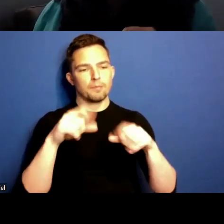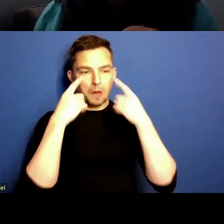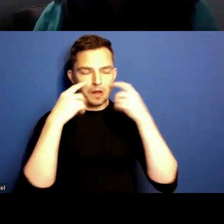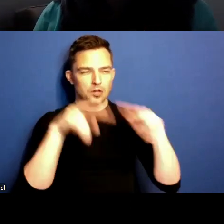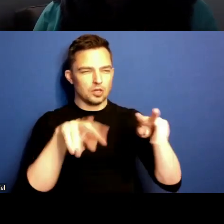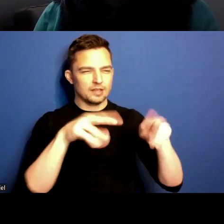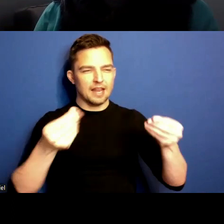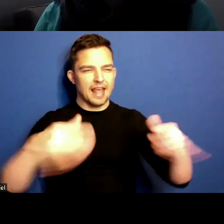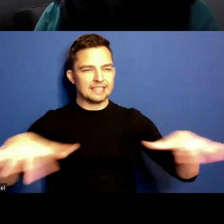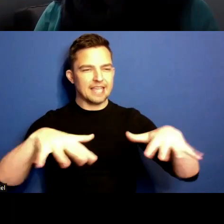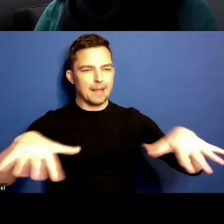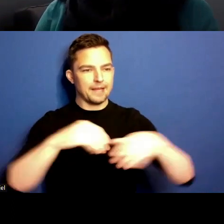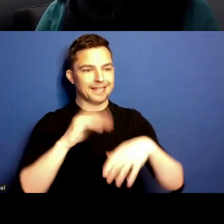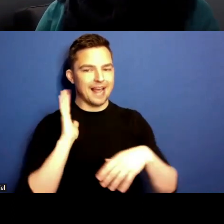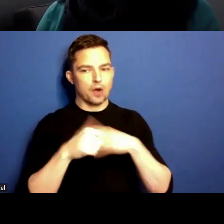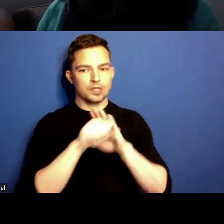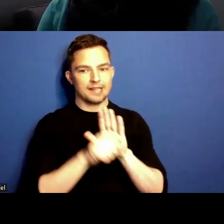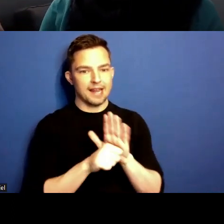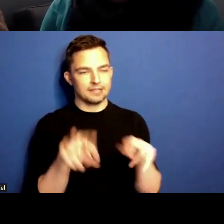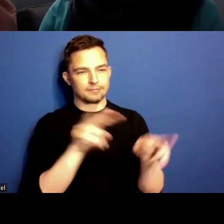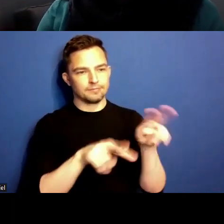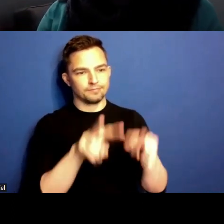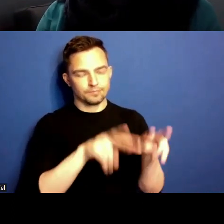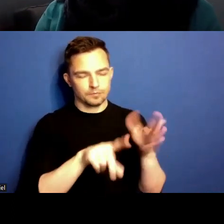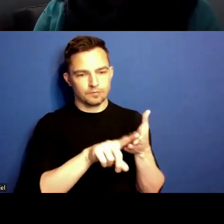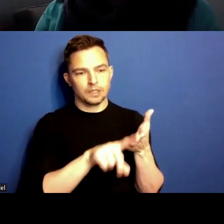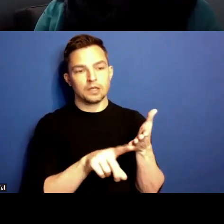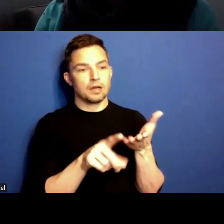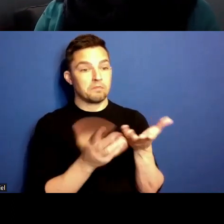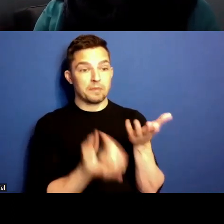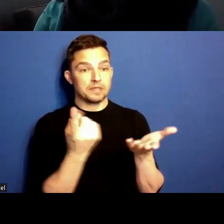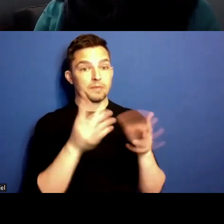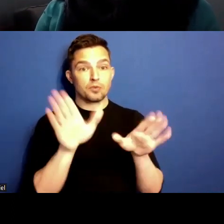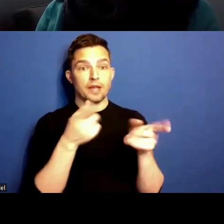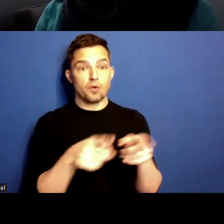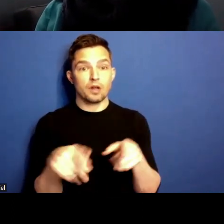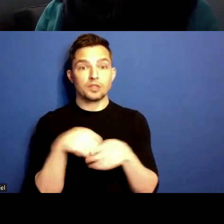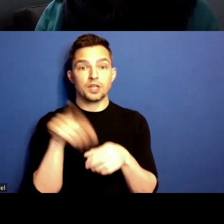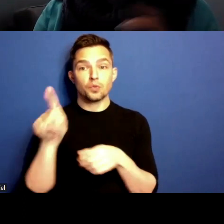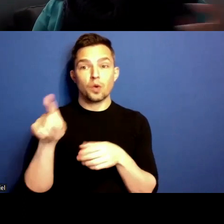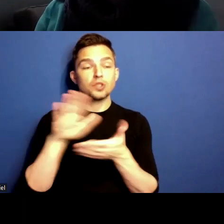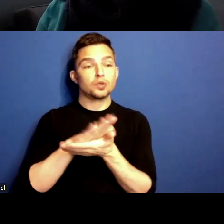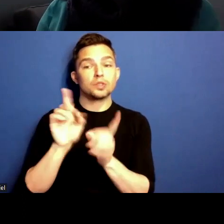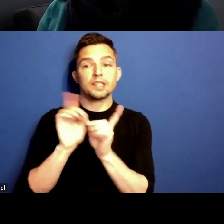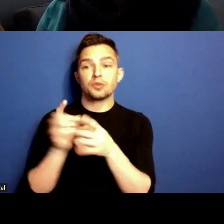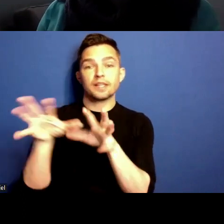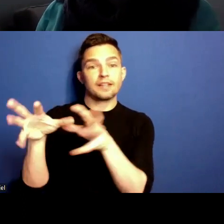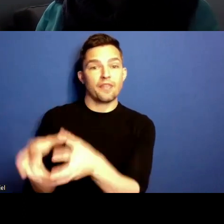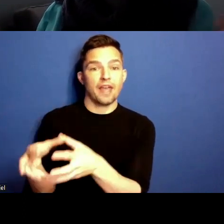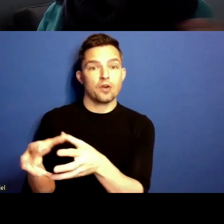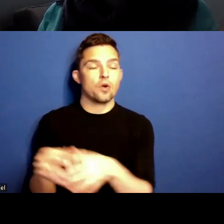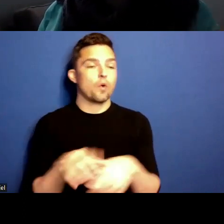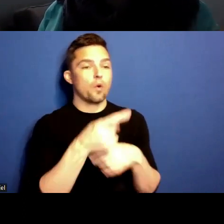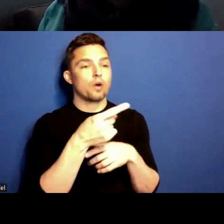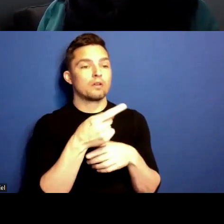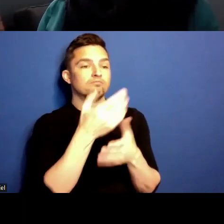landscape here in our state, is that there might be something great going on in one school district or half a dozen